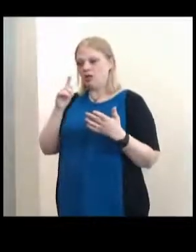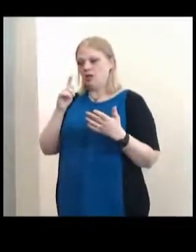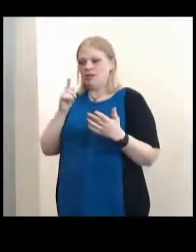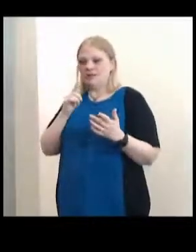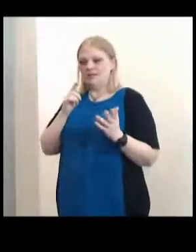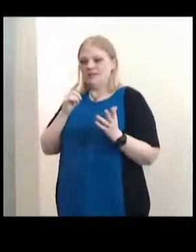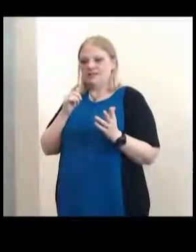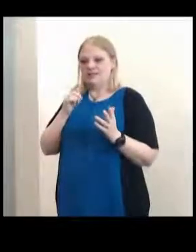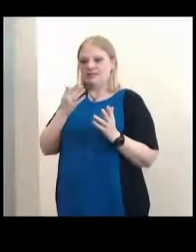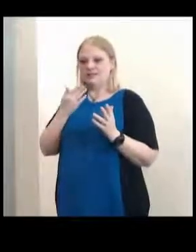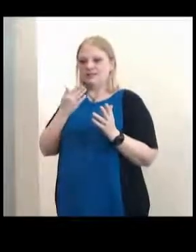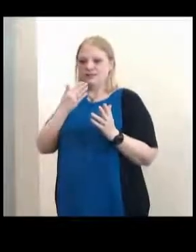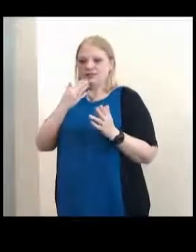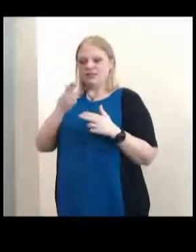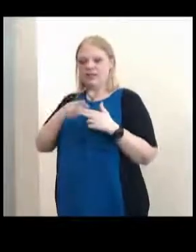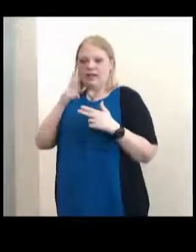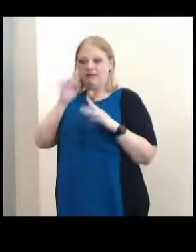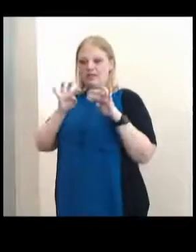stadium. Hi, Mark.